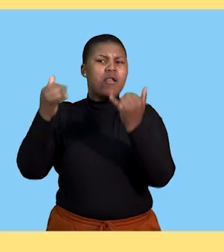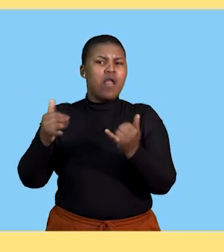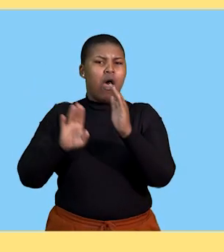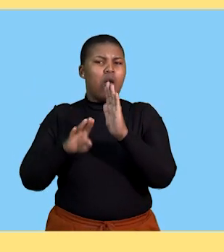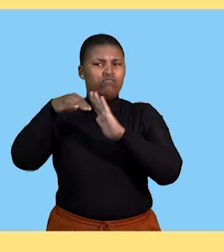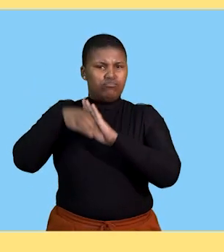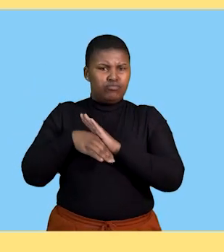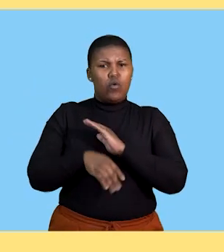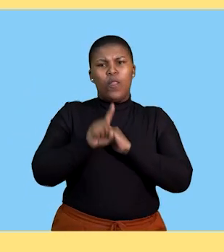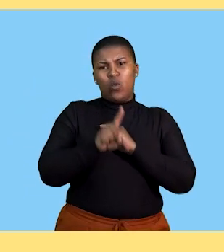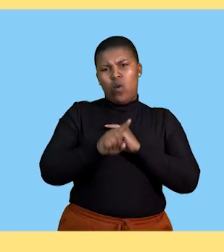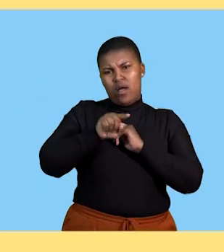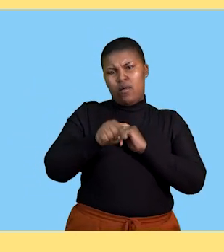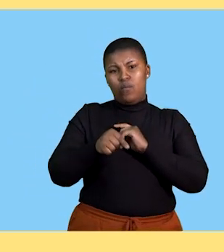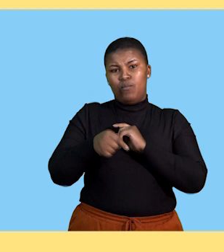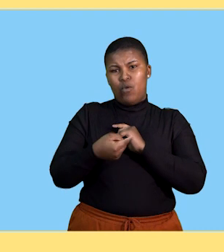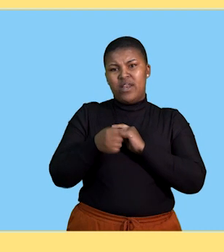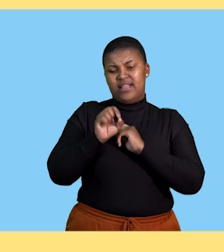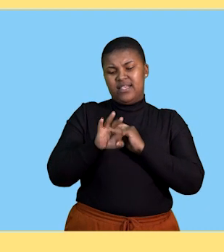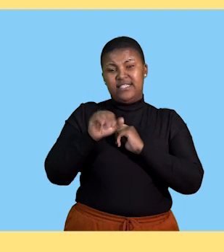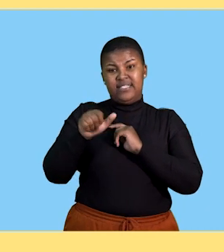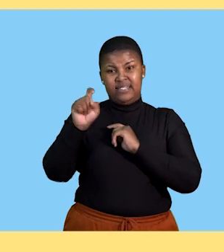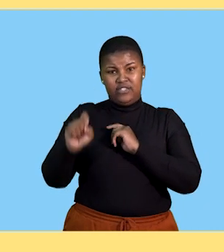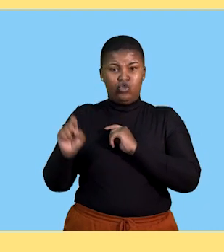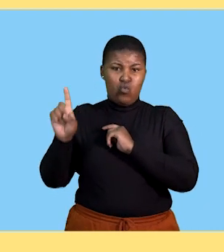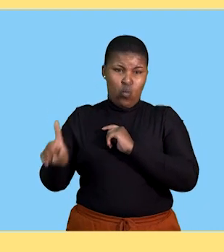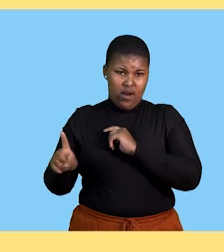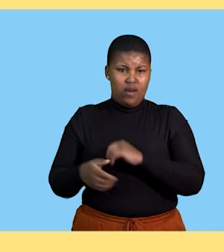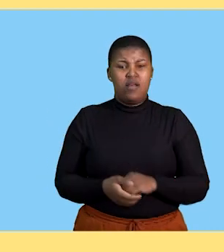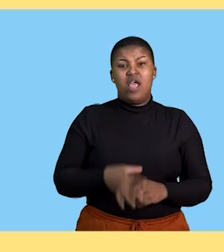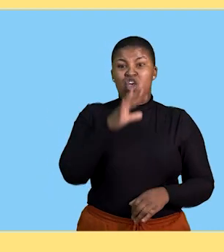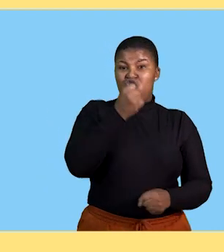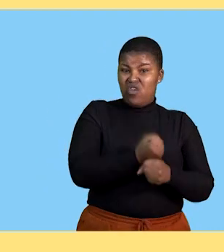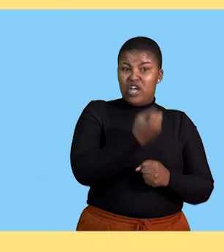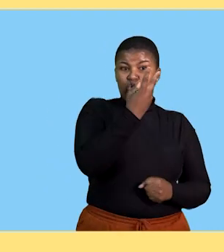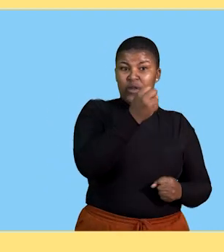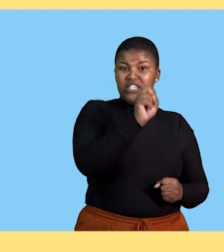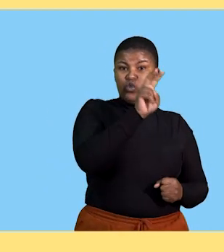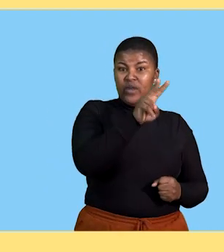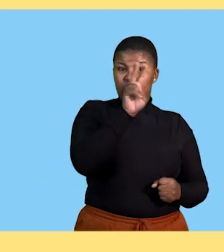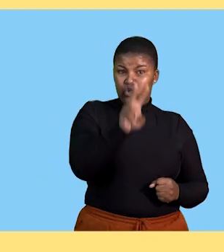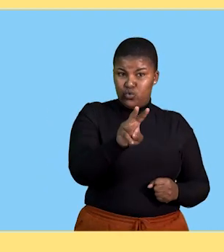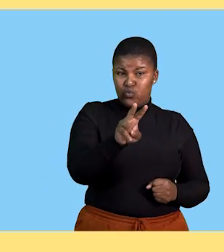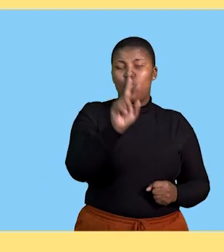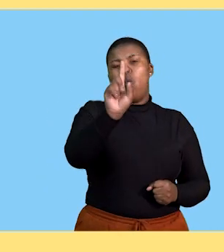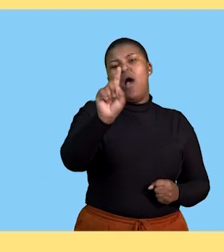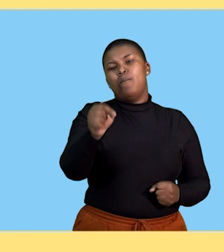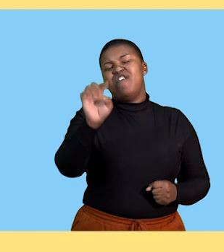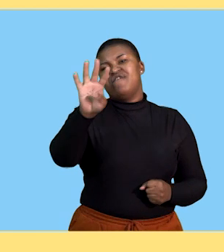now it's 1.36:1. It has decreased from 1.4:1 in 2022. When I